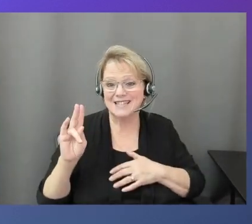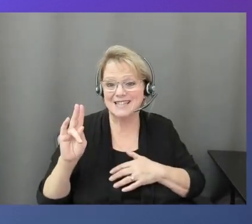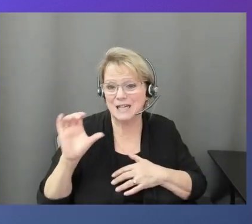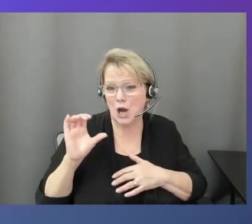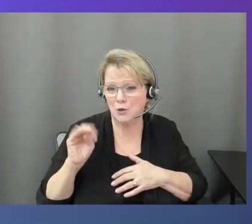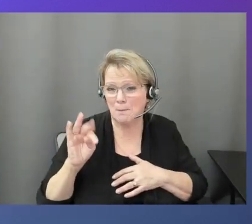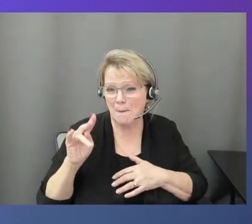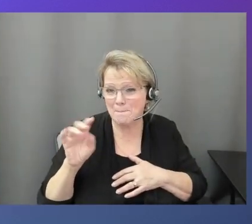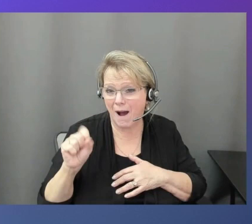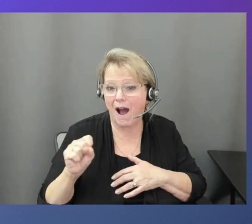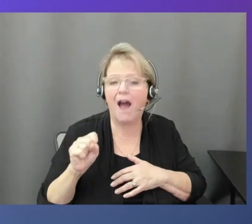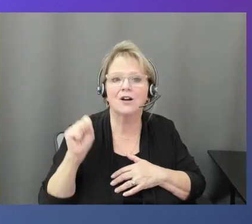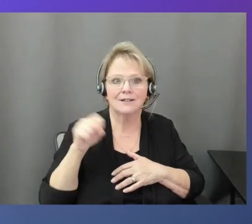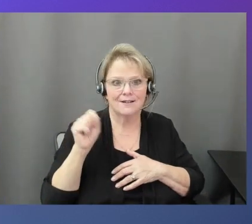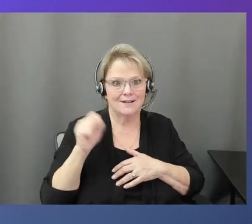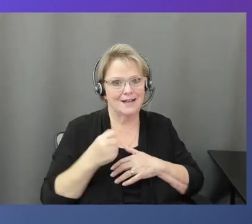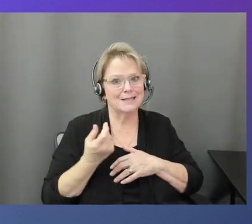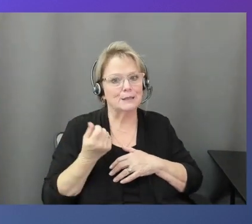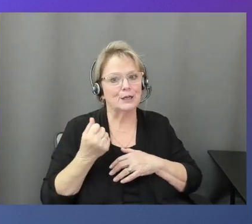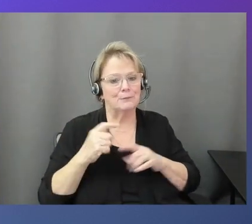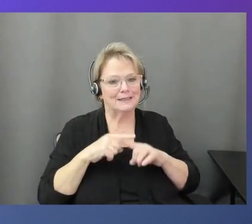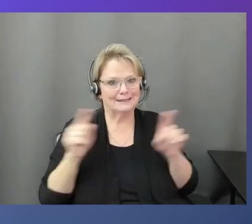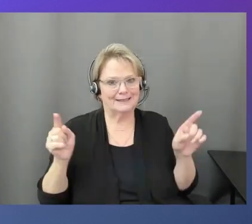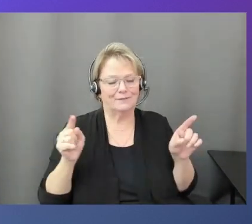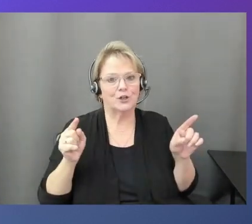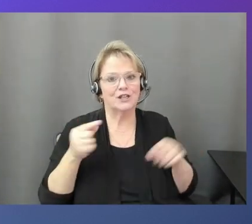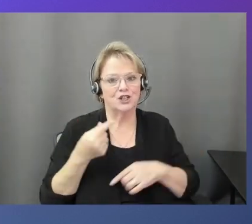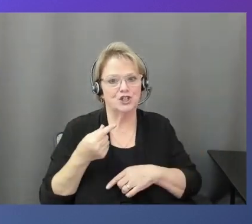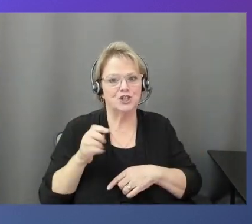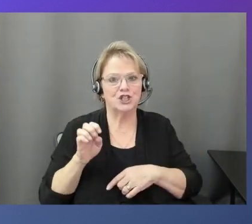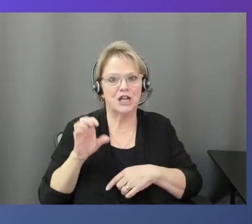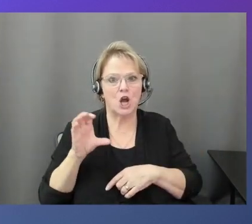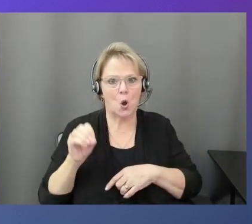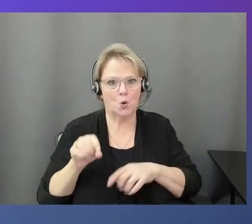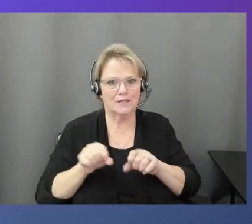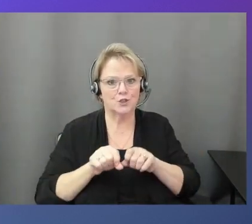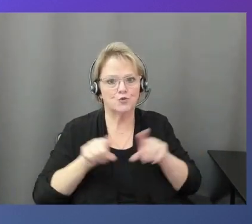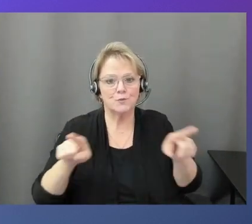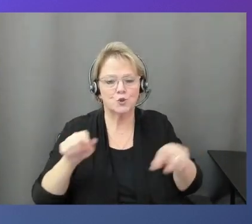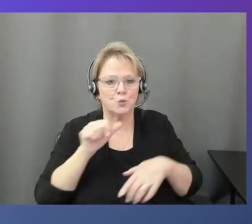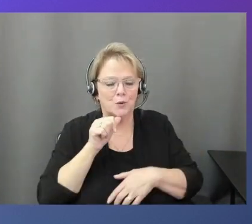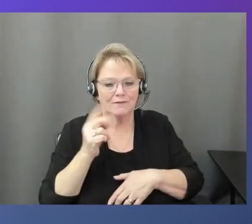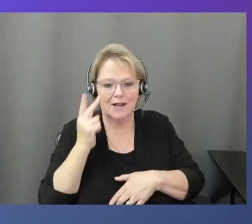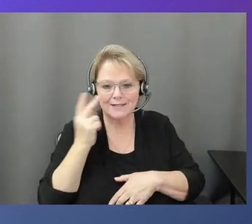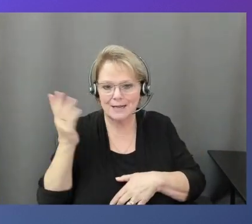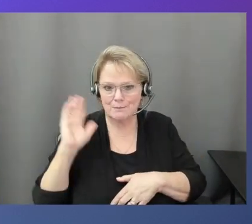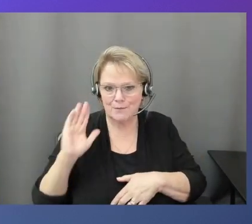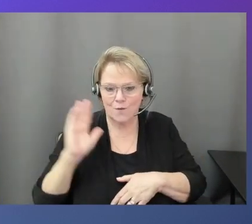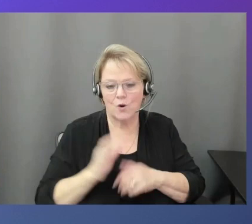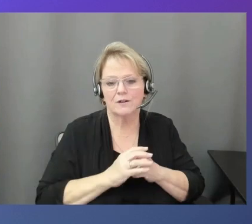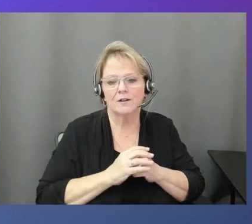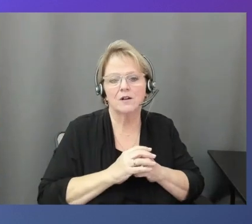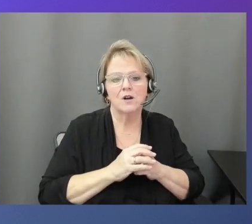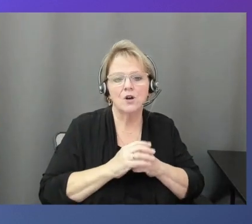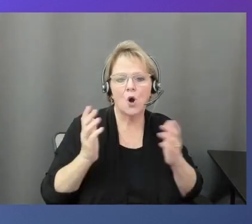different type of geo-distribution we haven't seen before. But when I just run kubectl get nodes, So what are the nodes in my